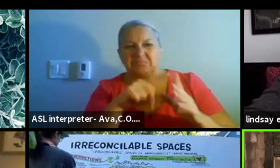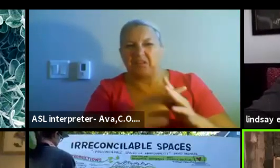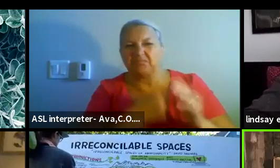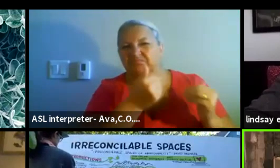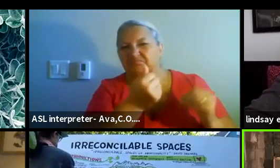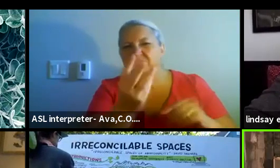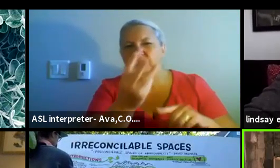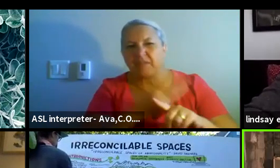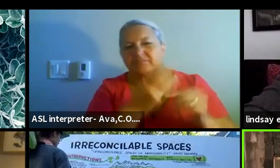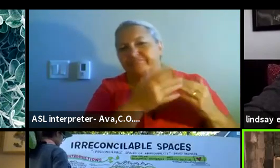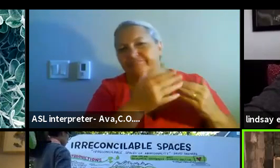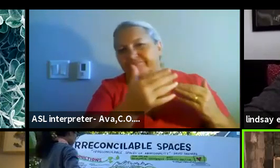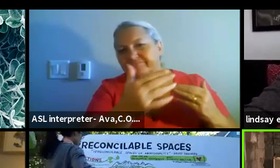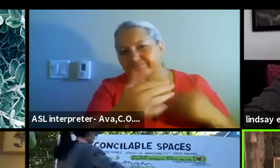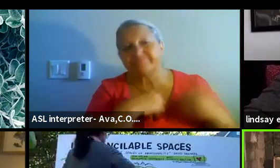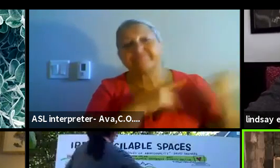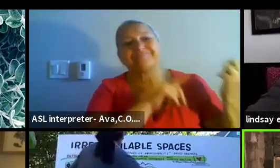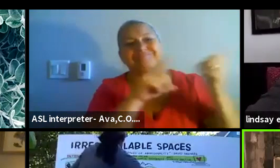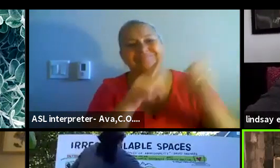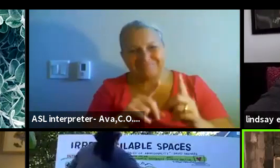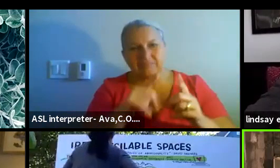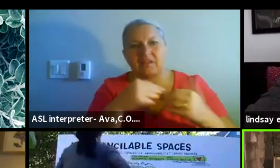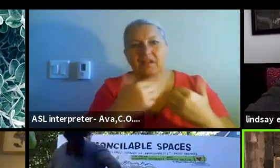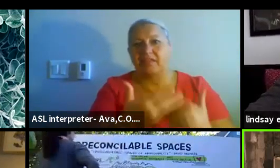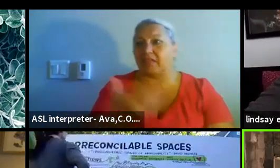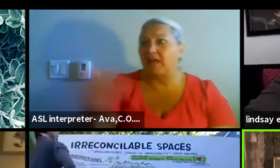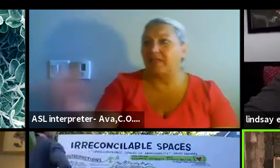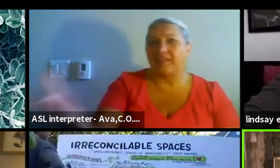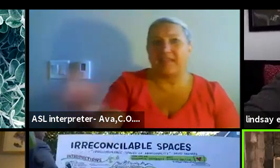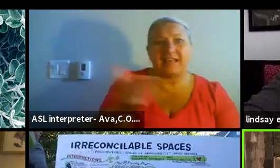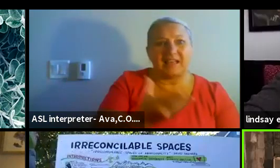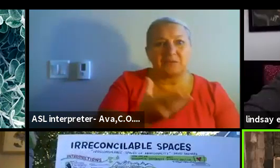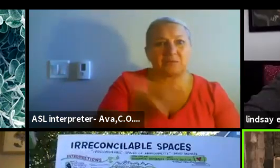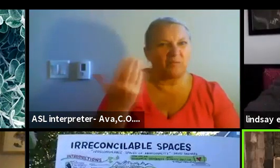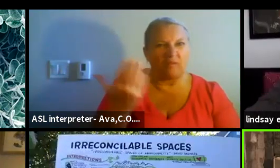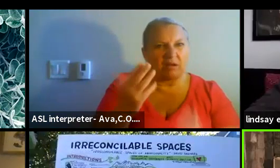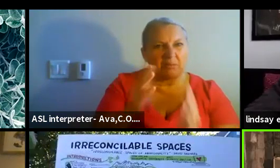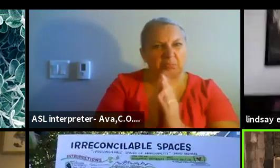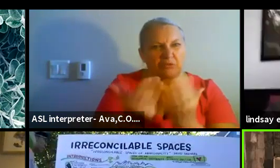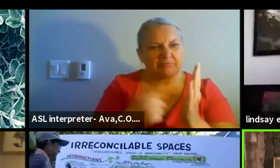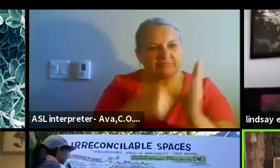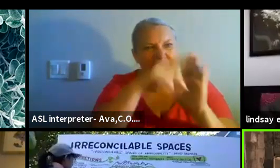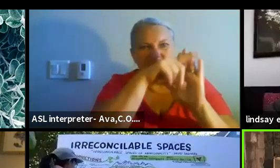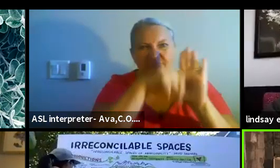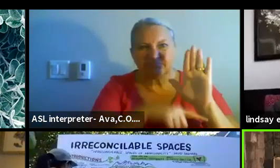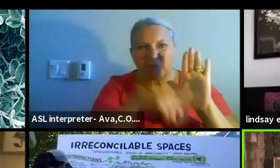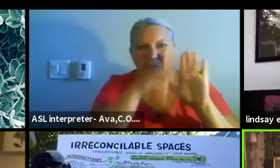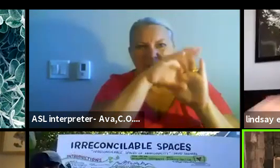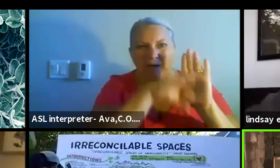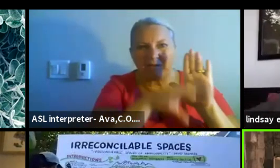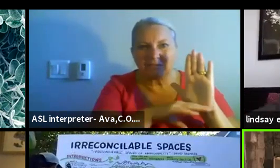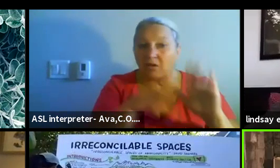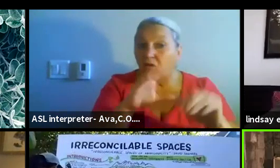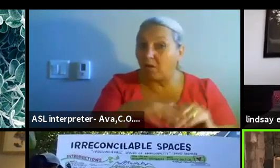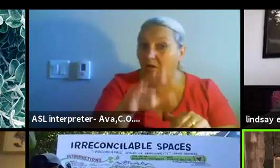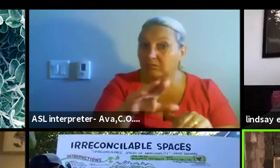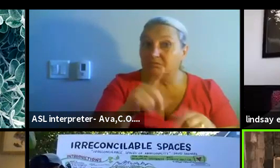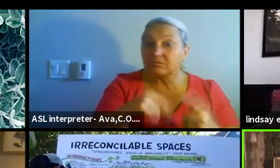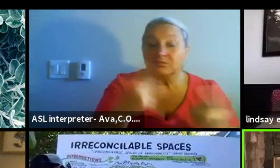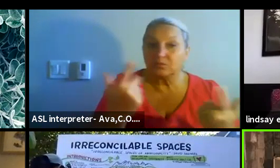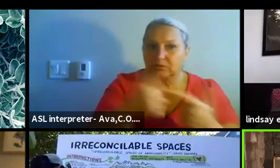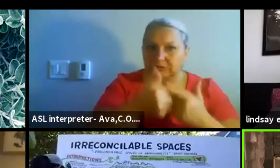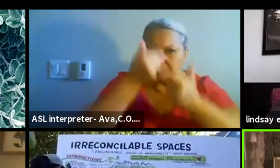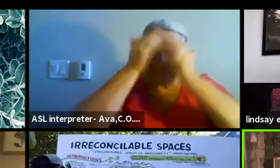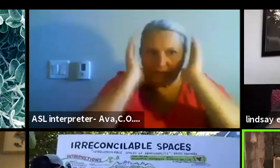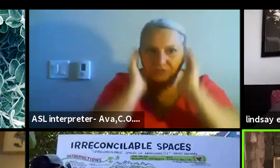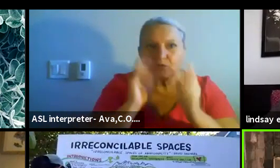were suddenly presented with a book of smudging protocols by the administration. When we could smudge, where